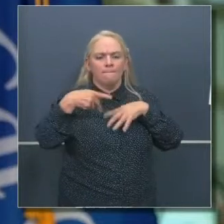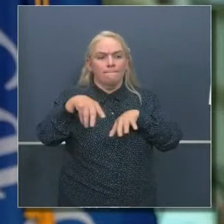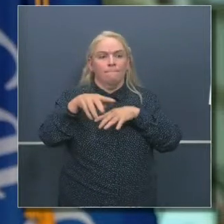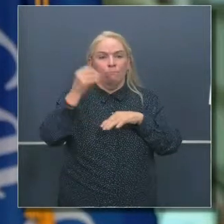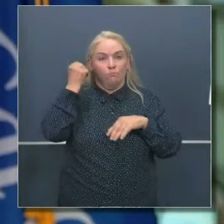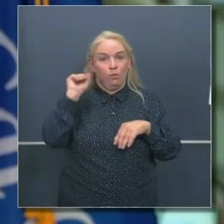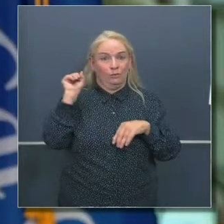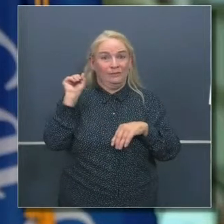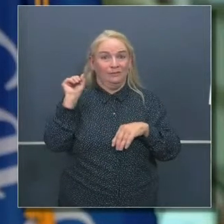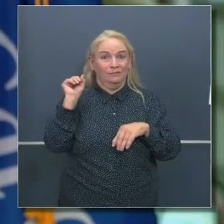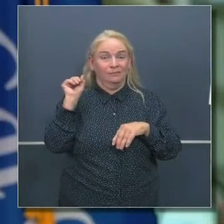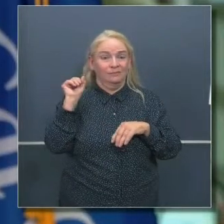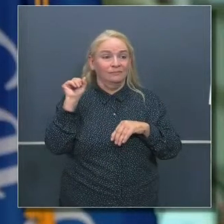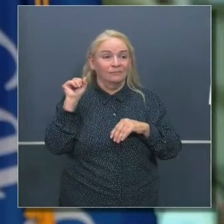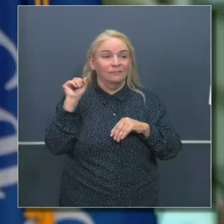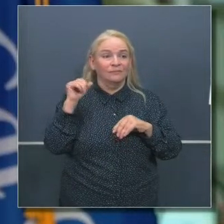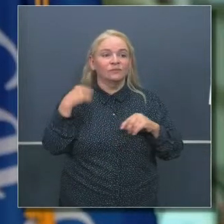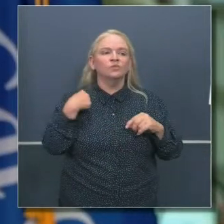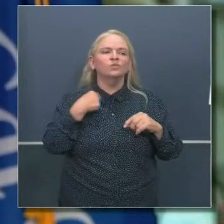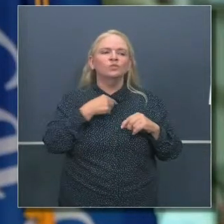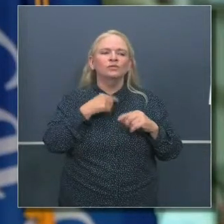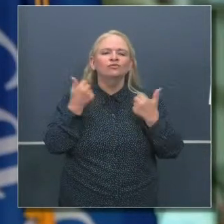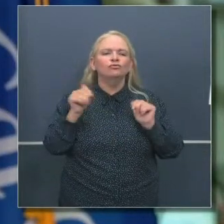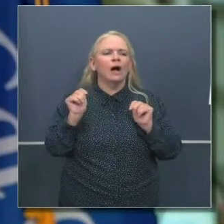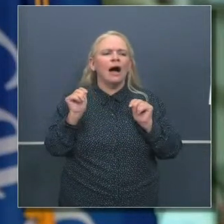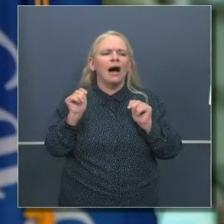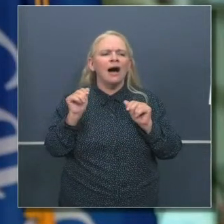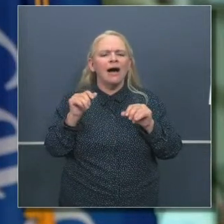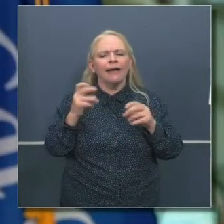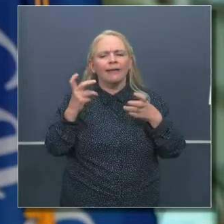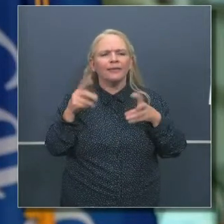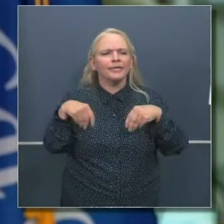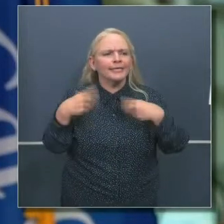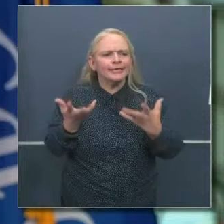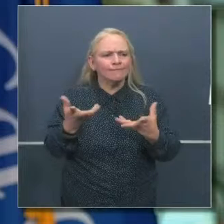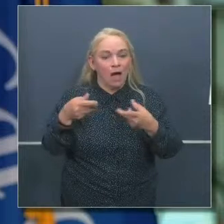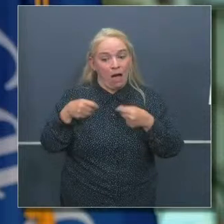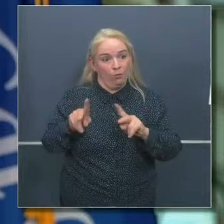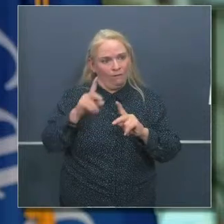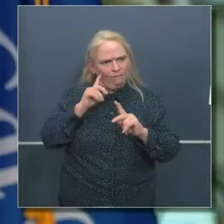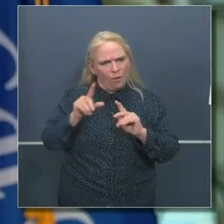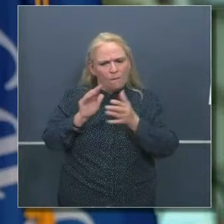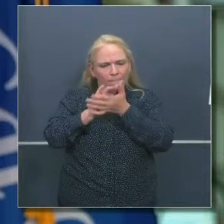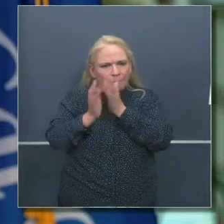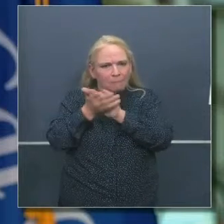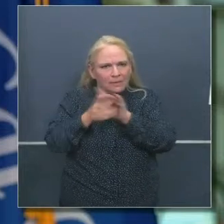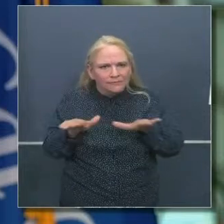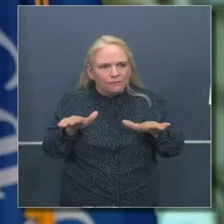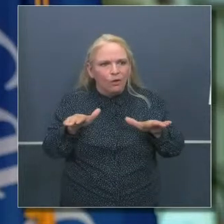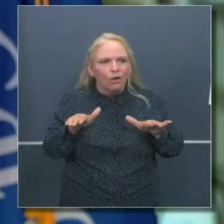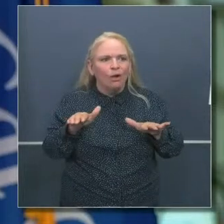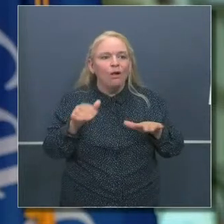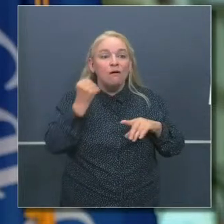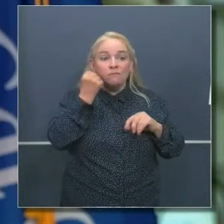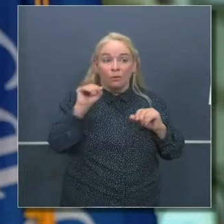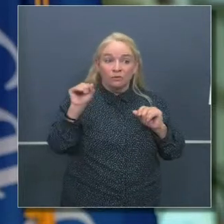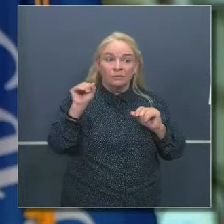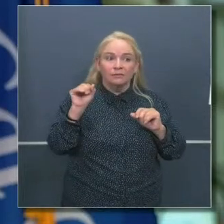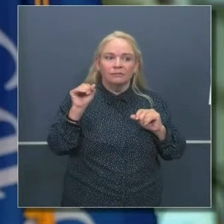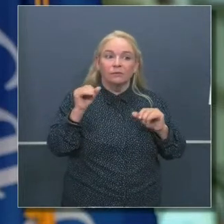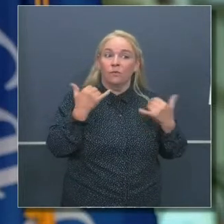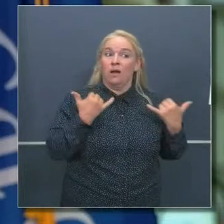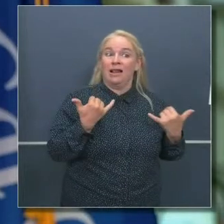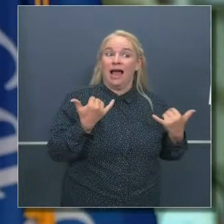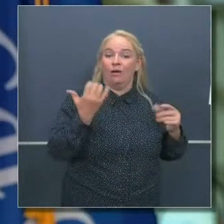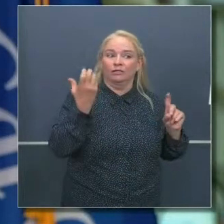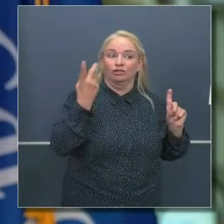to provide the opportunity for peaceful protests to take place. CHP is evaluating those